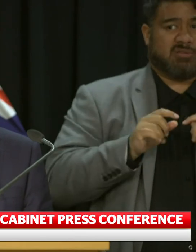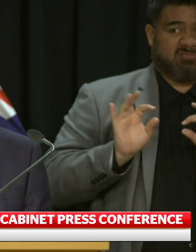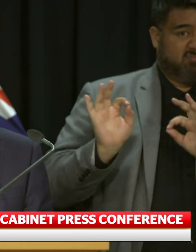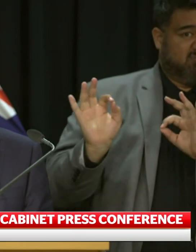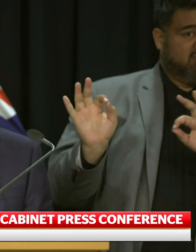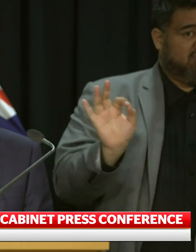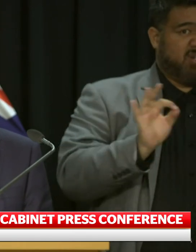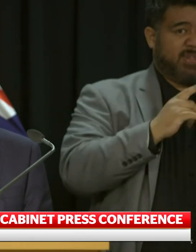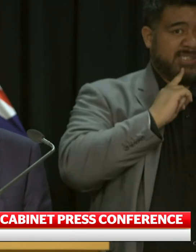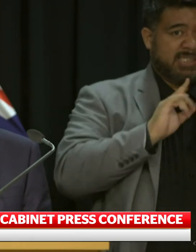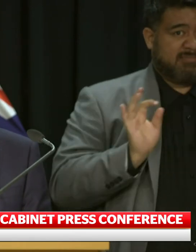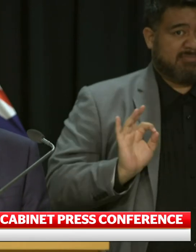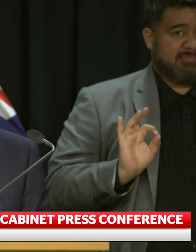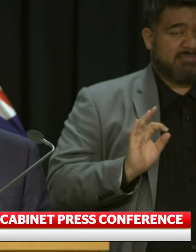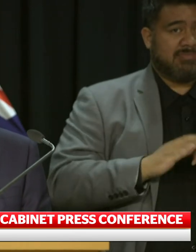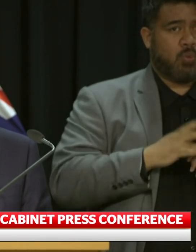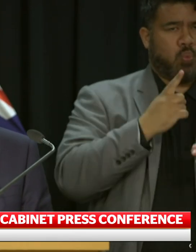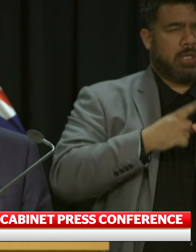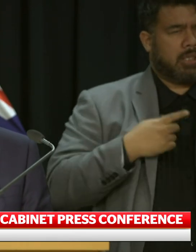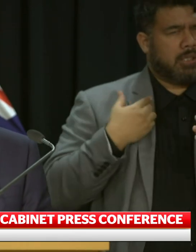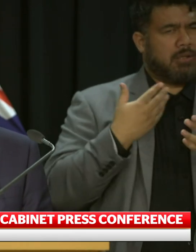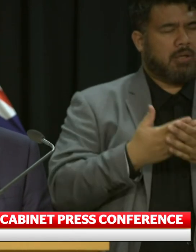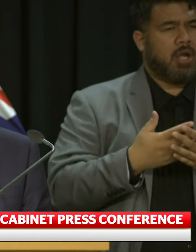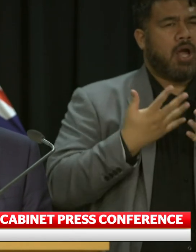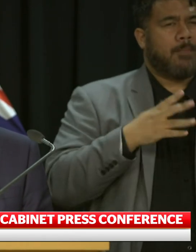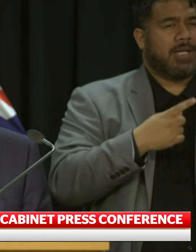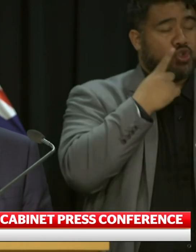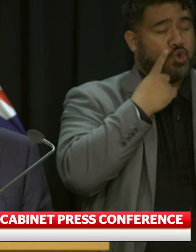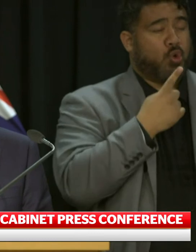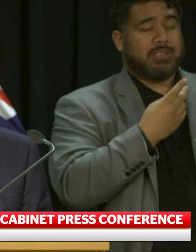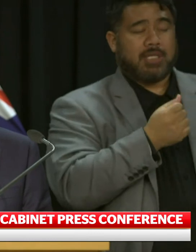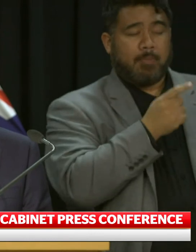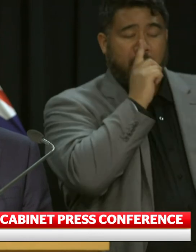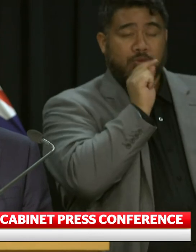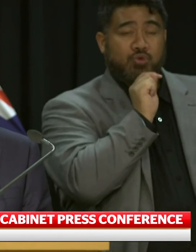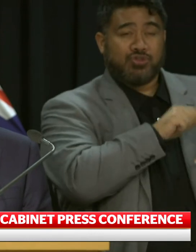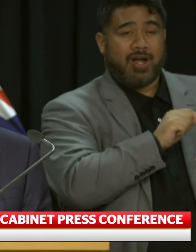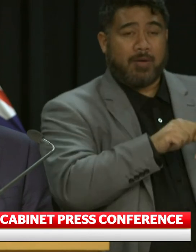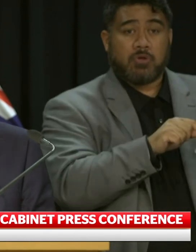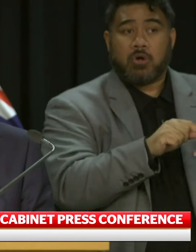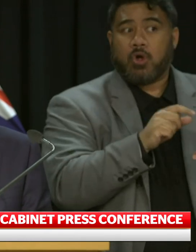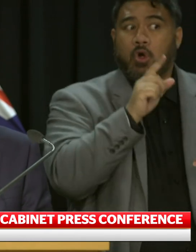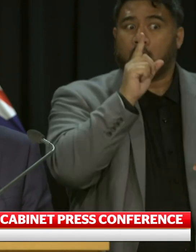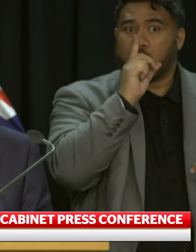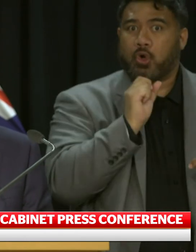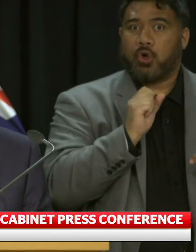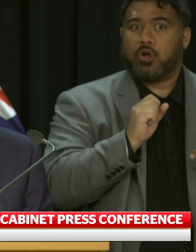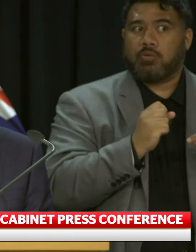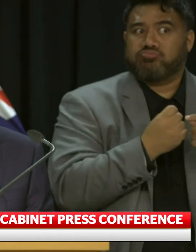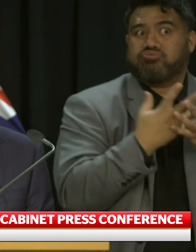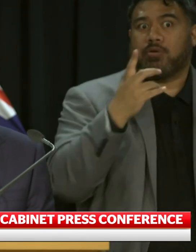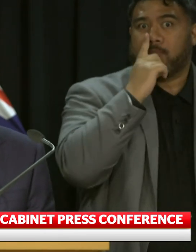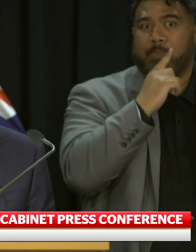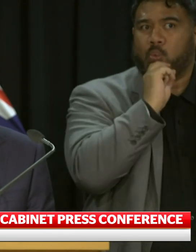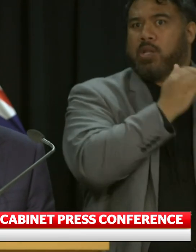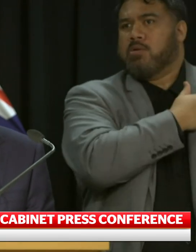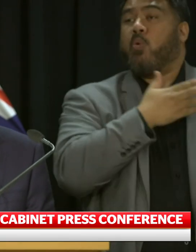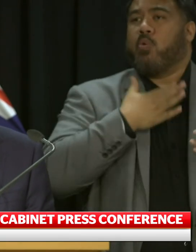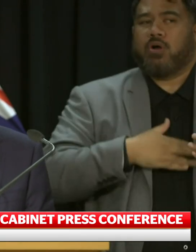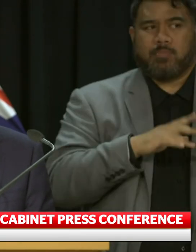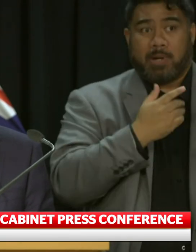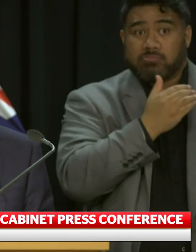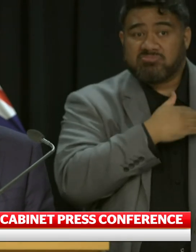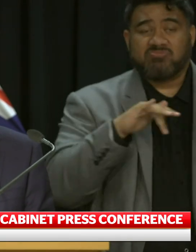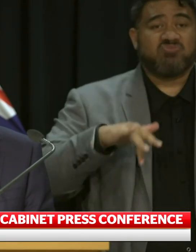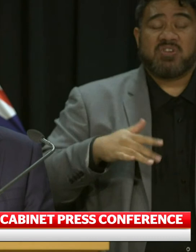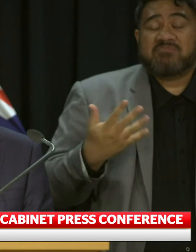several moments in the last year or so where if there was going to be a groundswell towards that, you know, we would have seen it by now, and we haven't. So